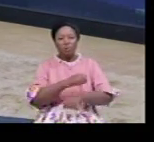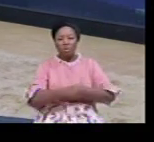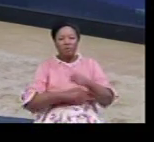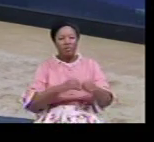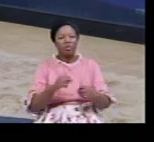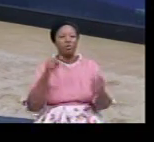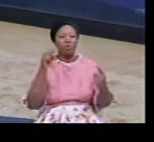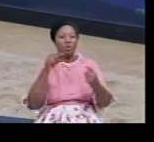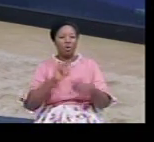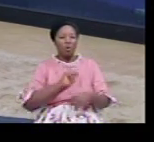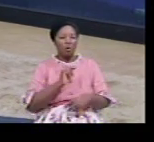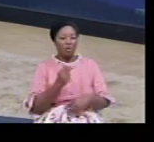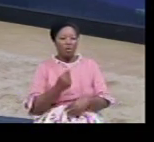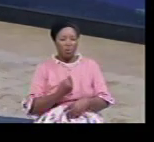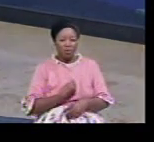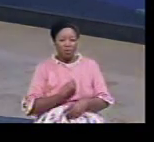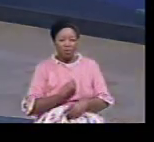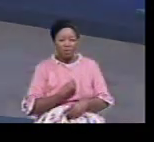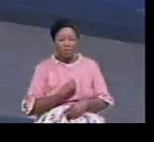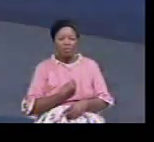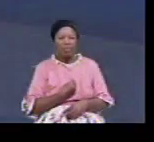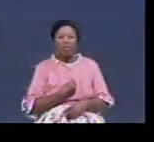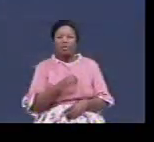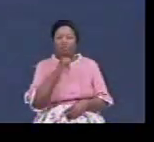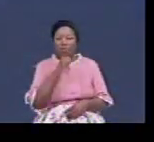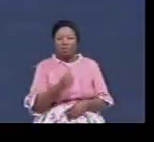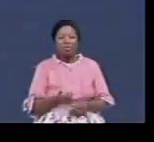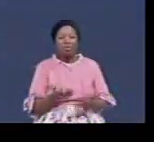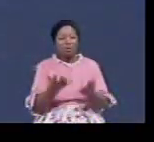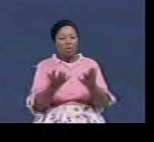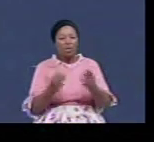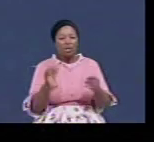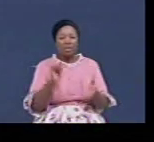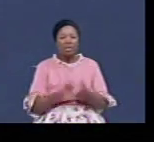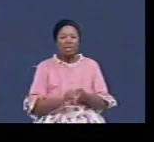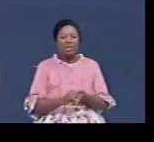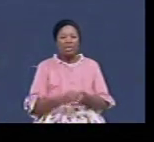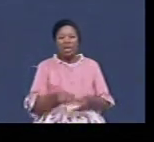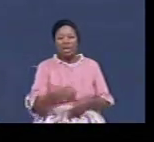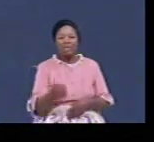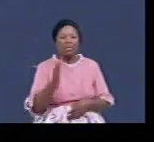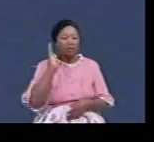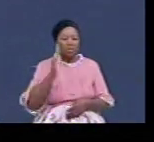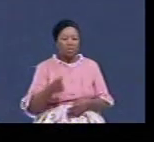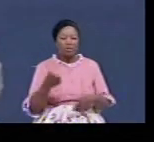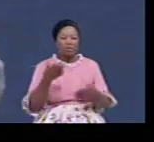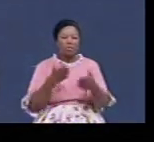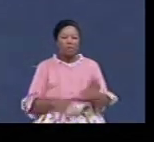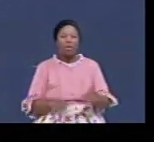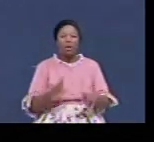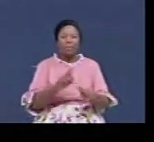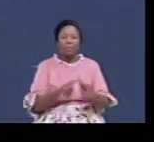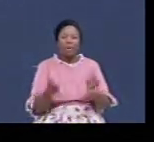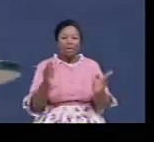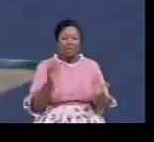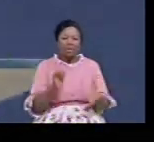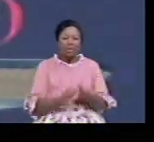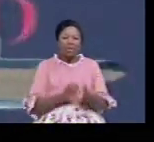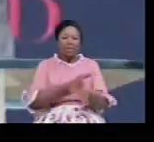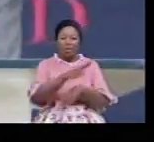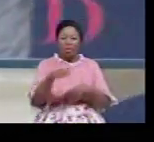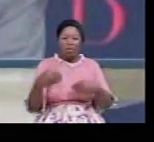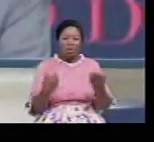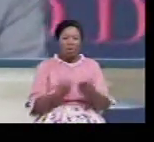words, not willing that any should perish, but that all shall come